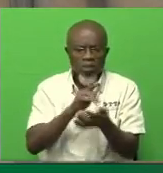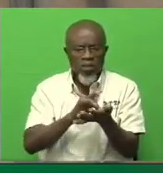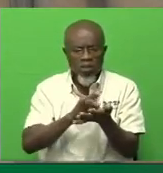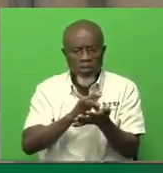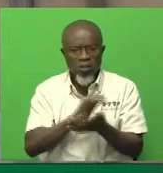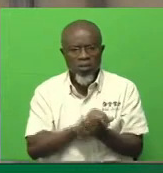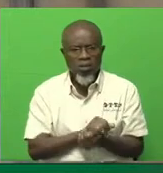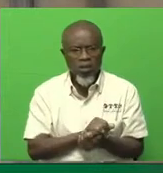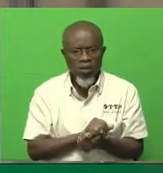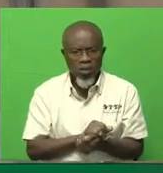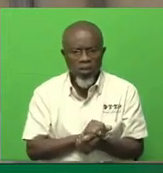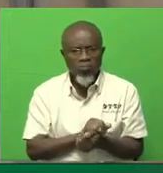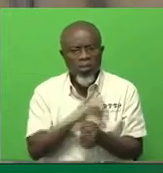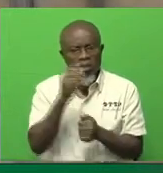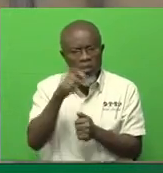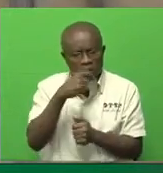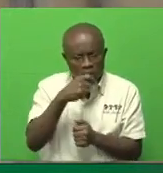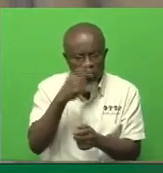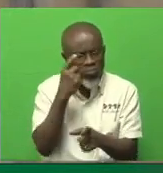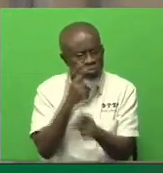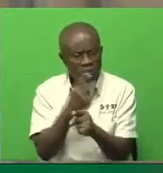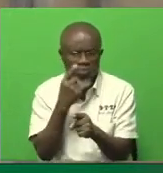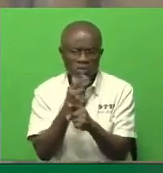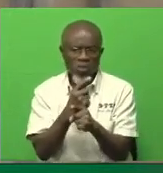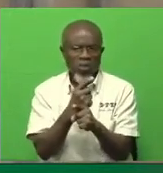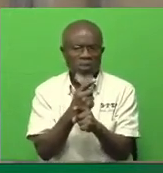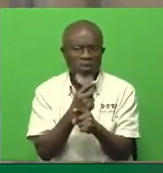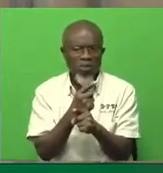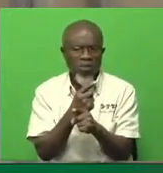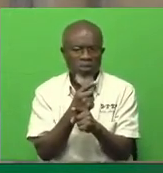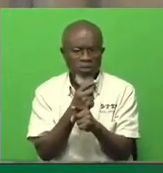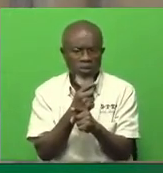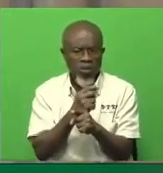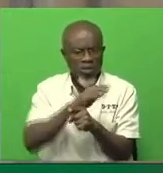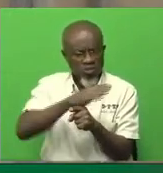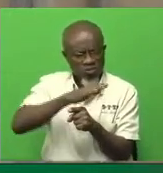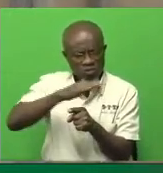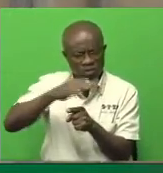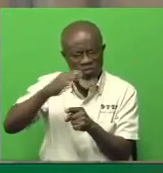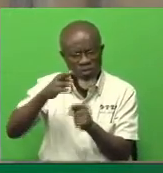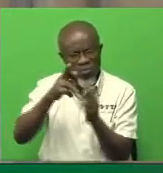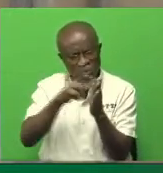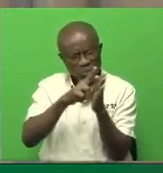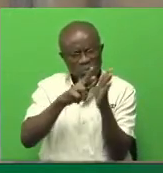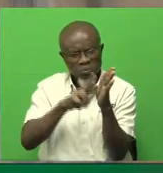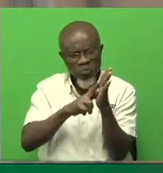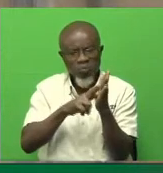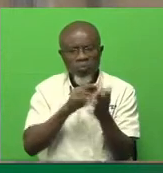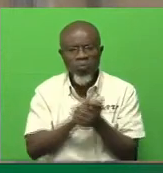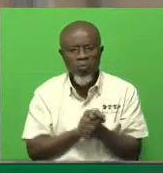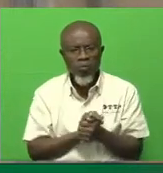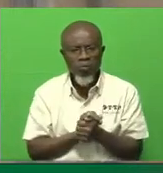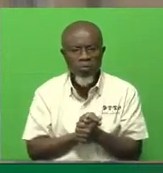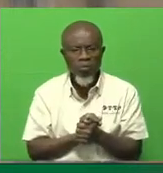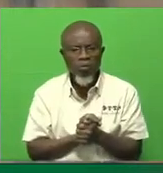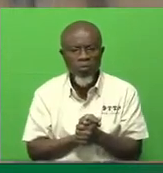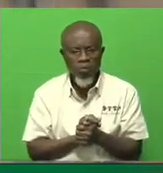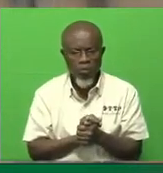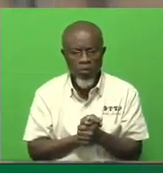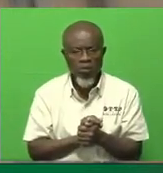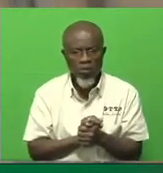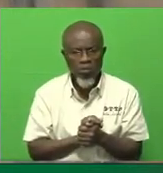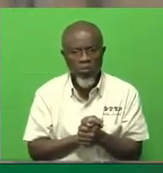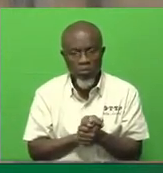diet program but eaten properly so under the TT moves program our change program